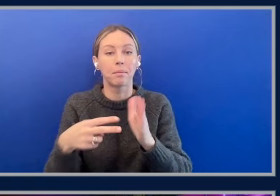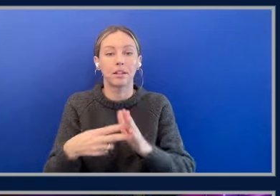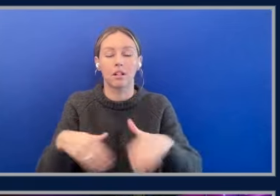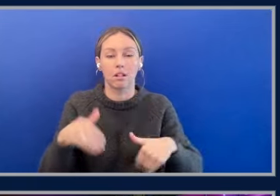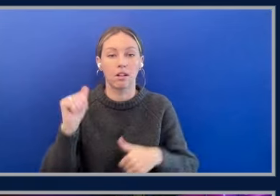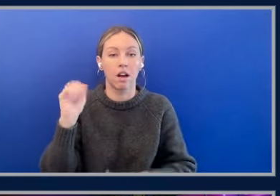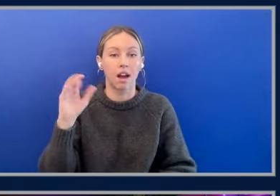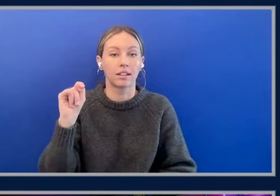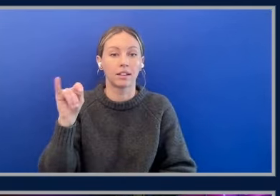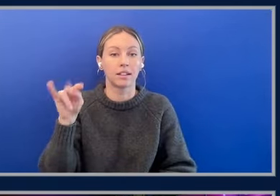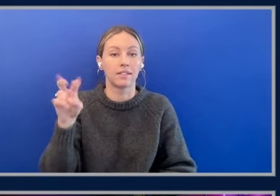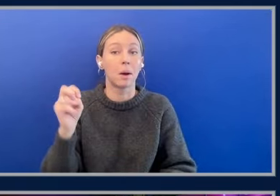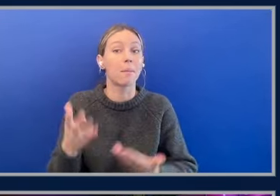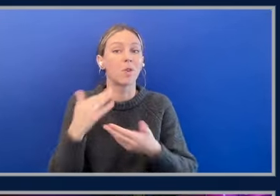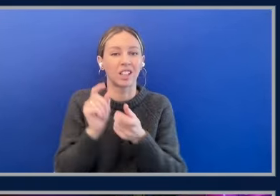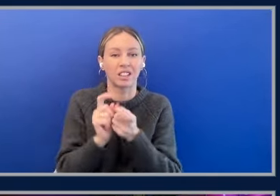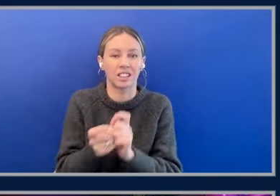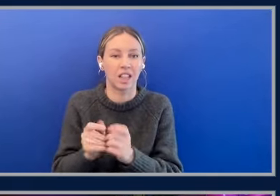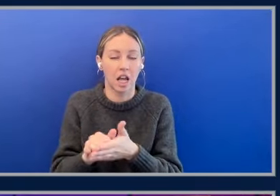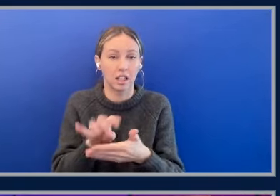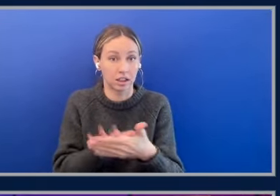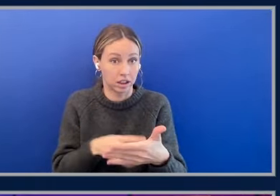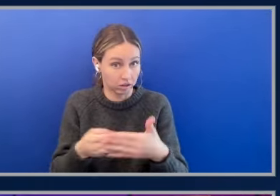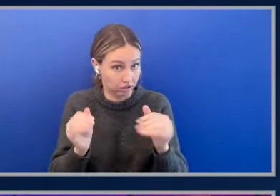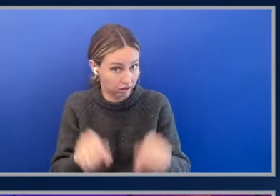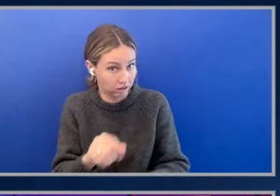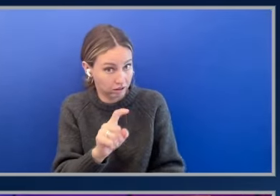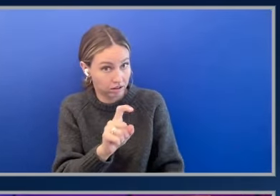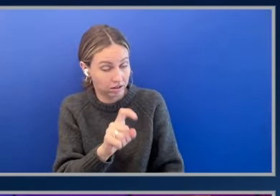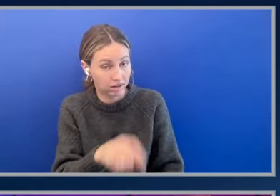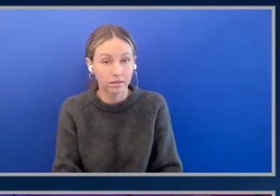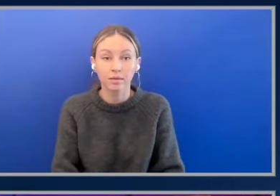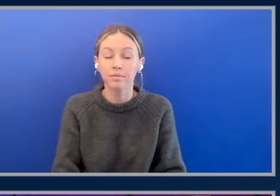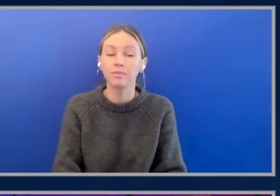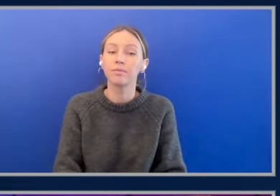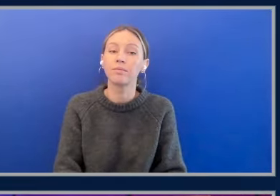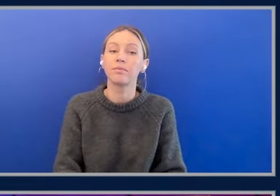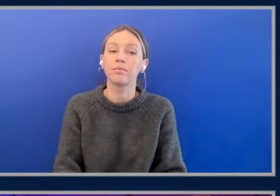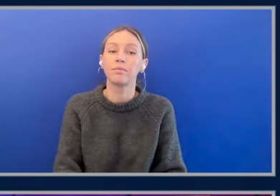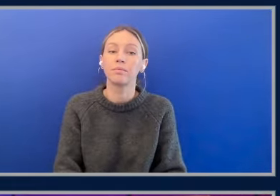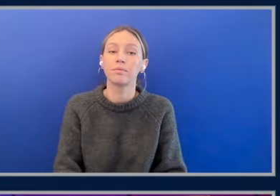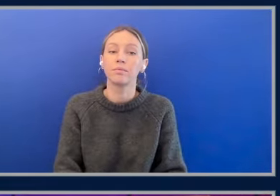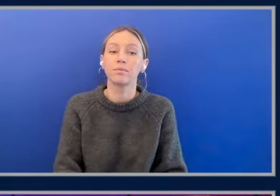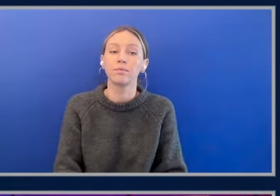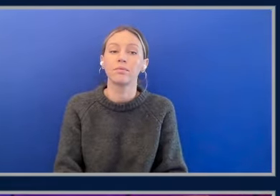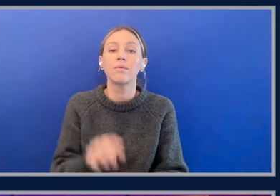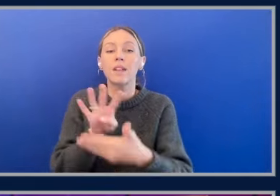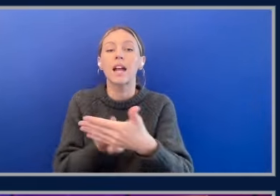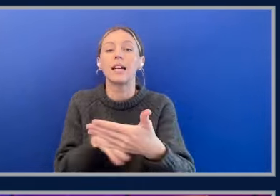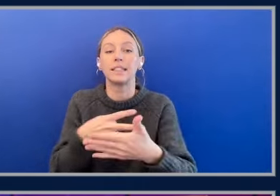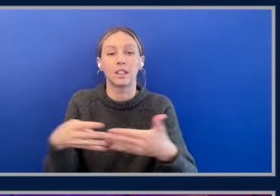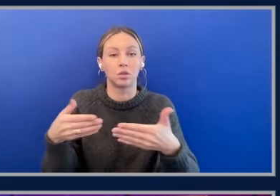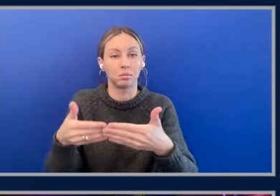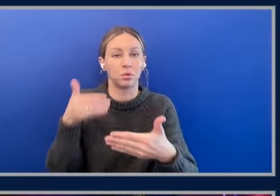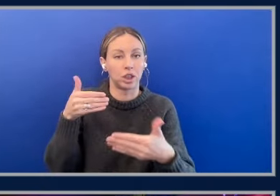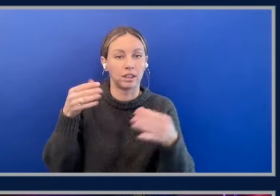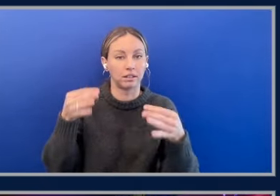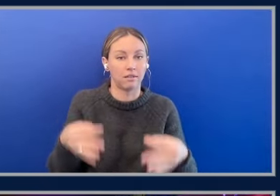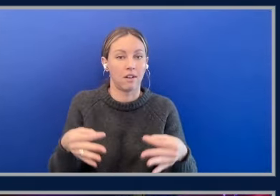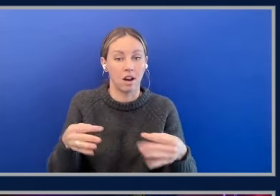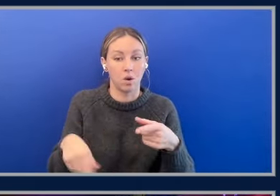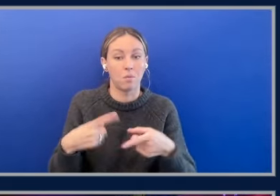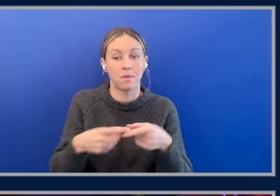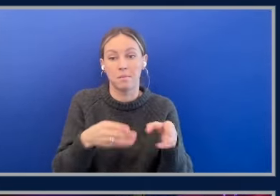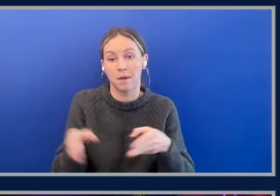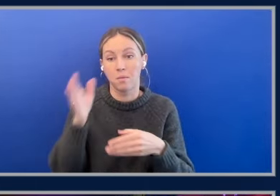wanted to modify that schedule. The schedule is predefined, so it's when the plan will start. It's